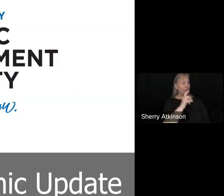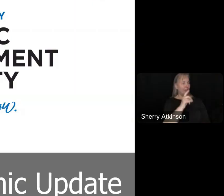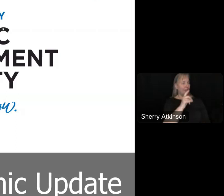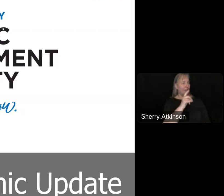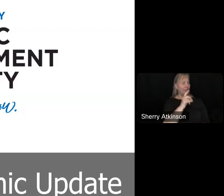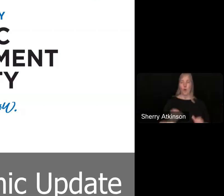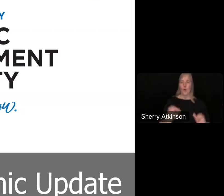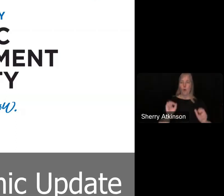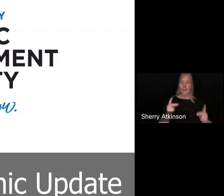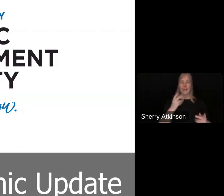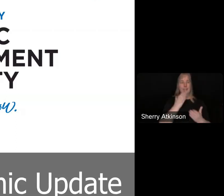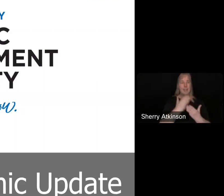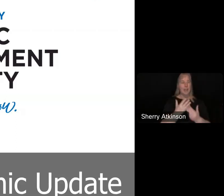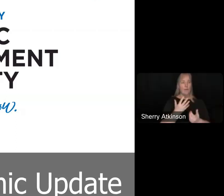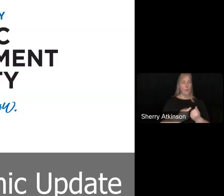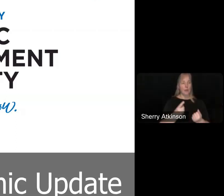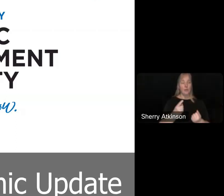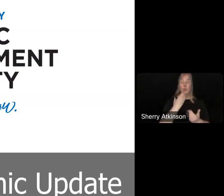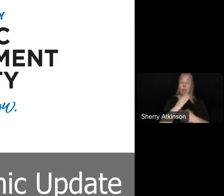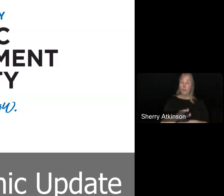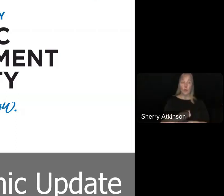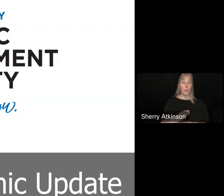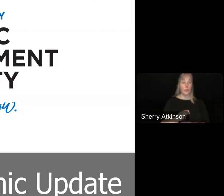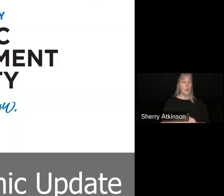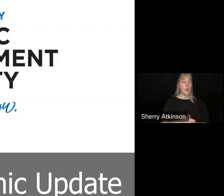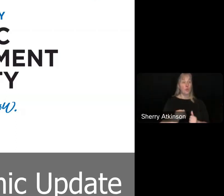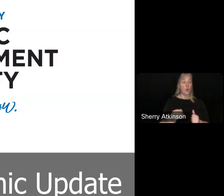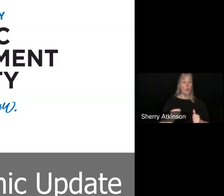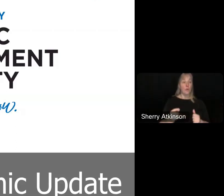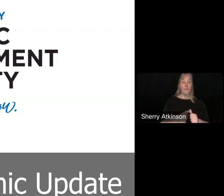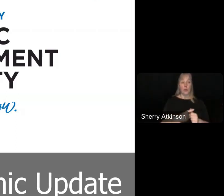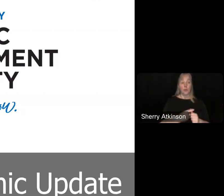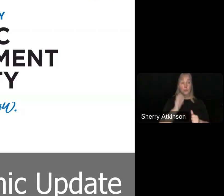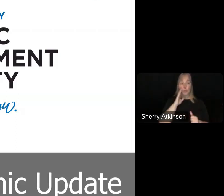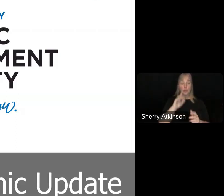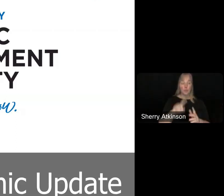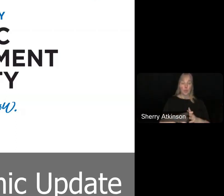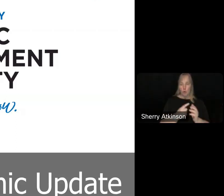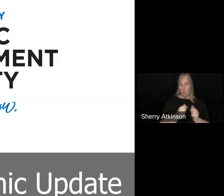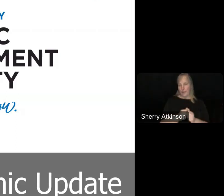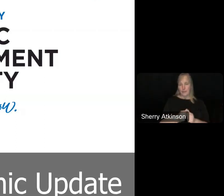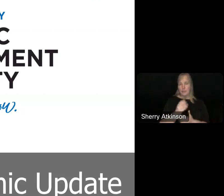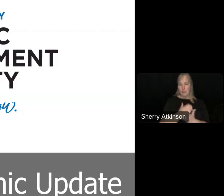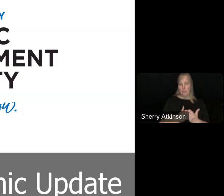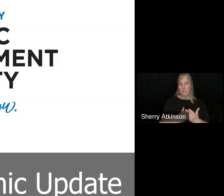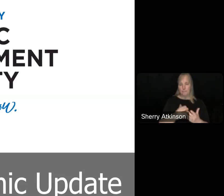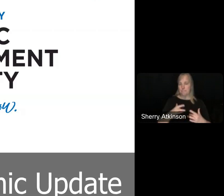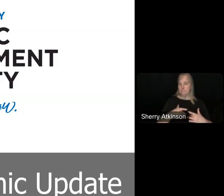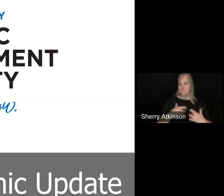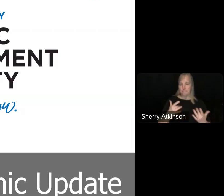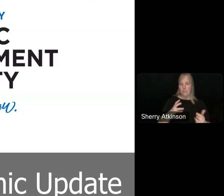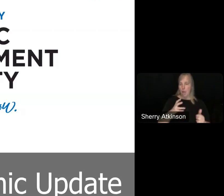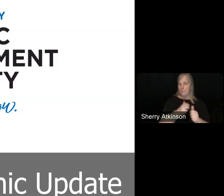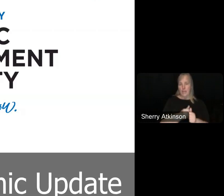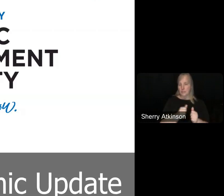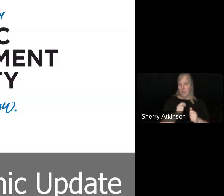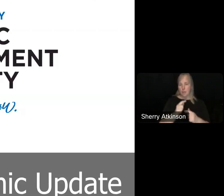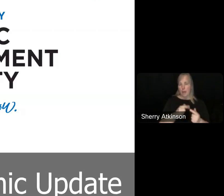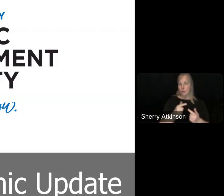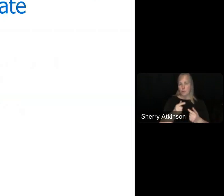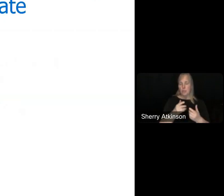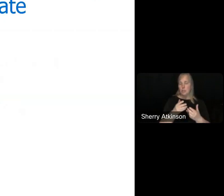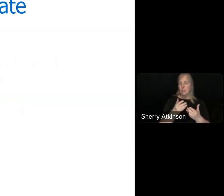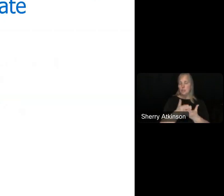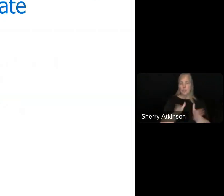Okay, thanks everyone, and good afternoon. So we're going to first start with some of the updates about the general economy in Howard County, and then we'll